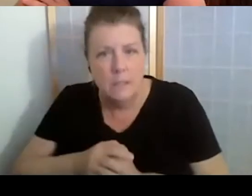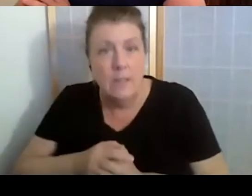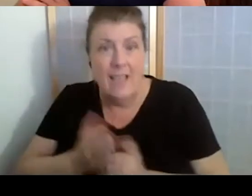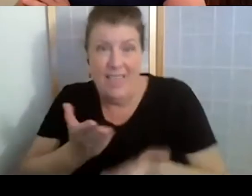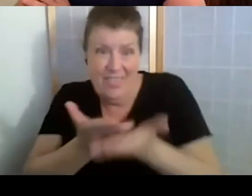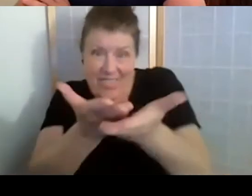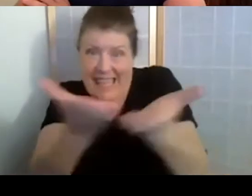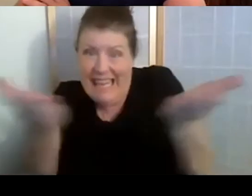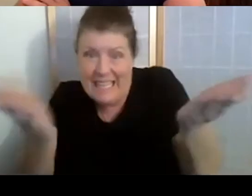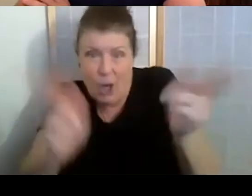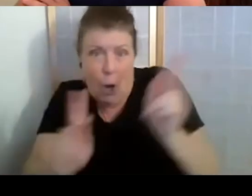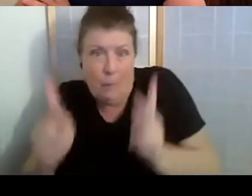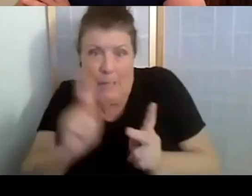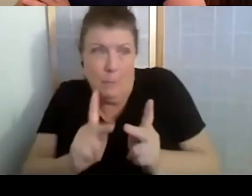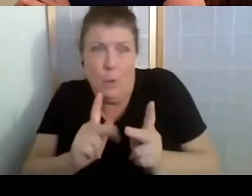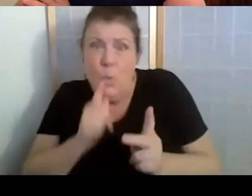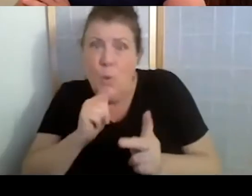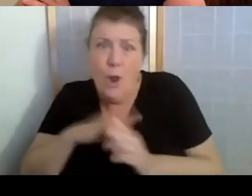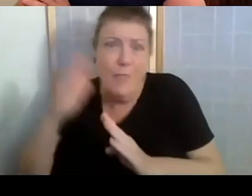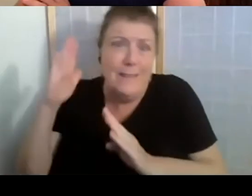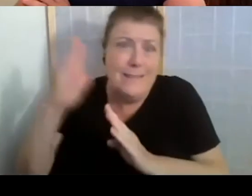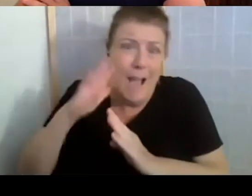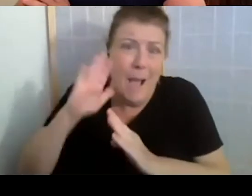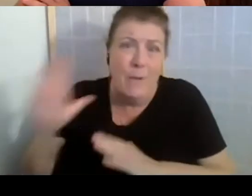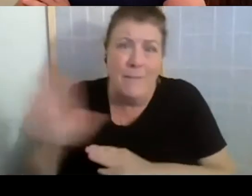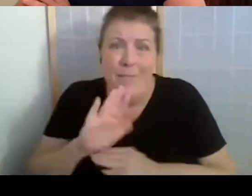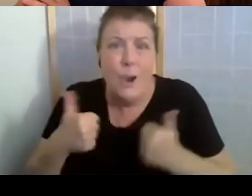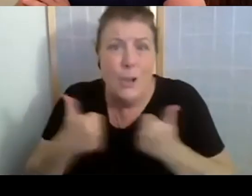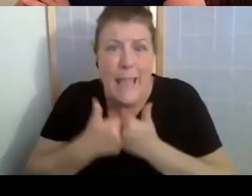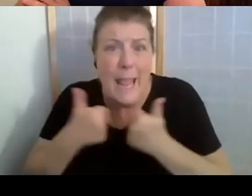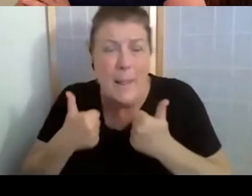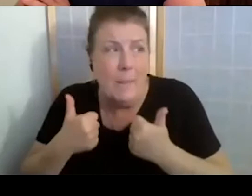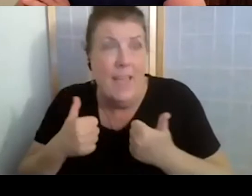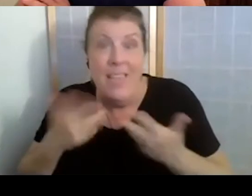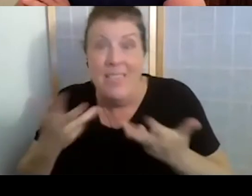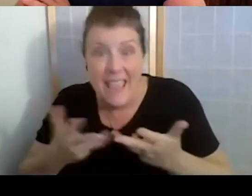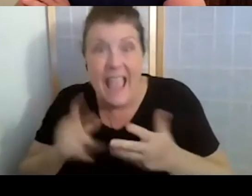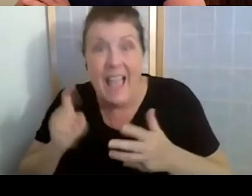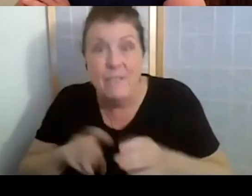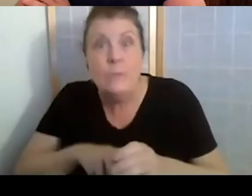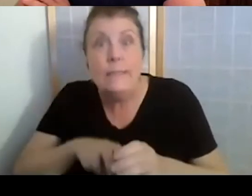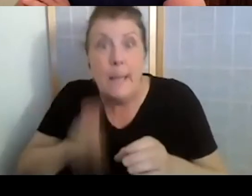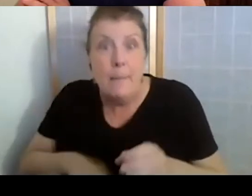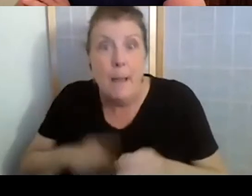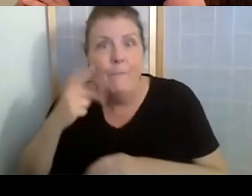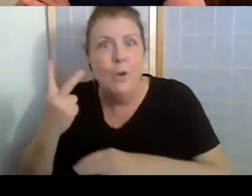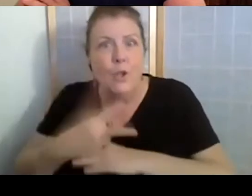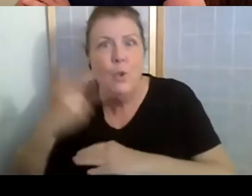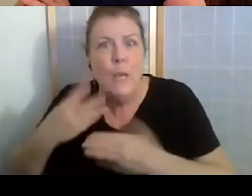take 2-day breaks or they have to step away and they question if they'll ever finish. And I just want to say that out loud for